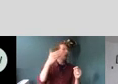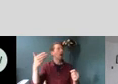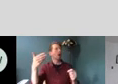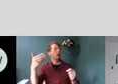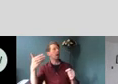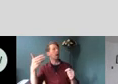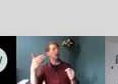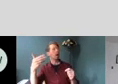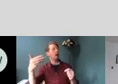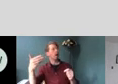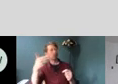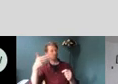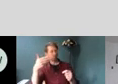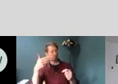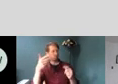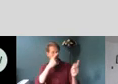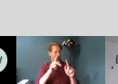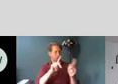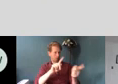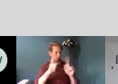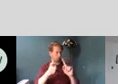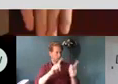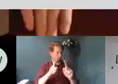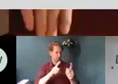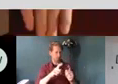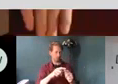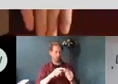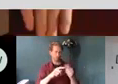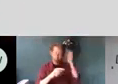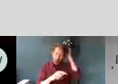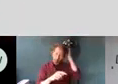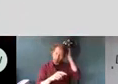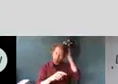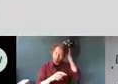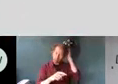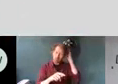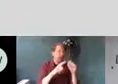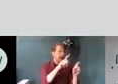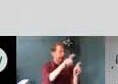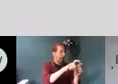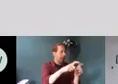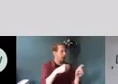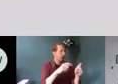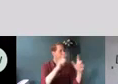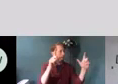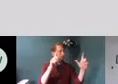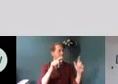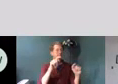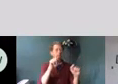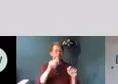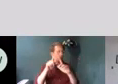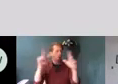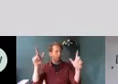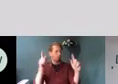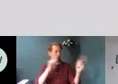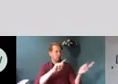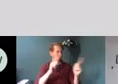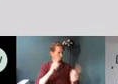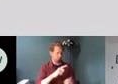PowerPoints. And you can do that by clicking on the box which you are most interested in once we're going